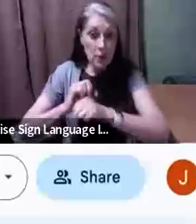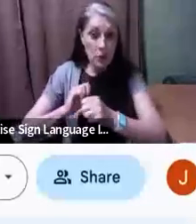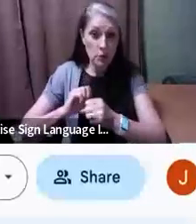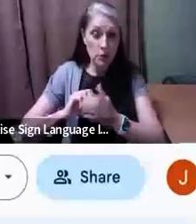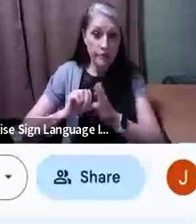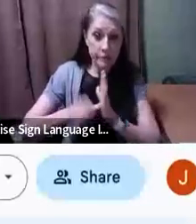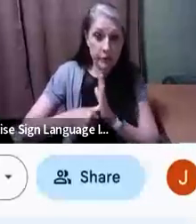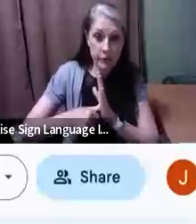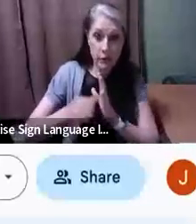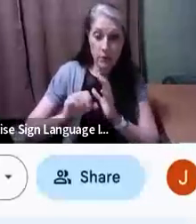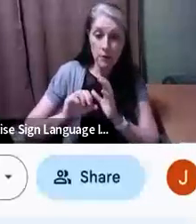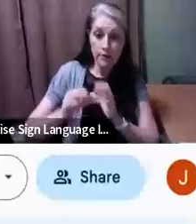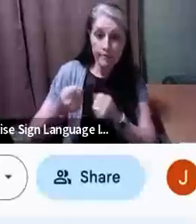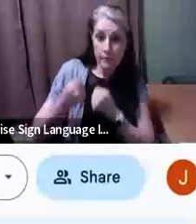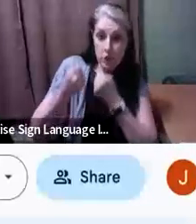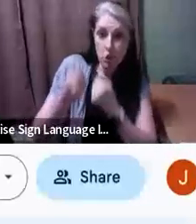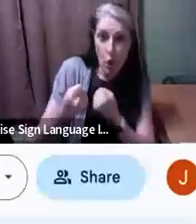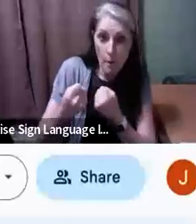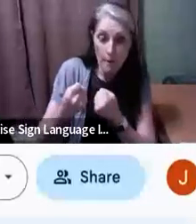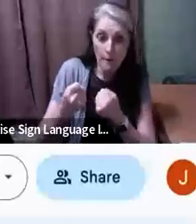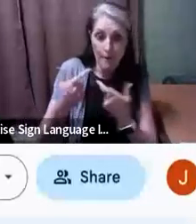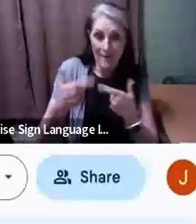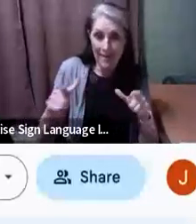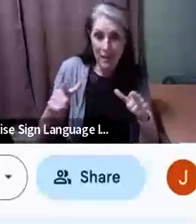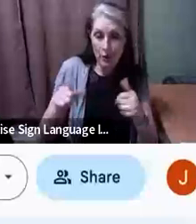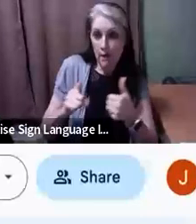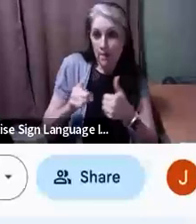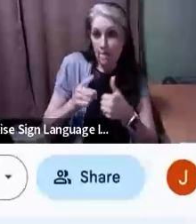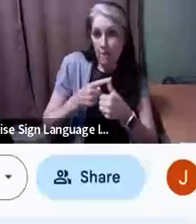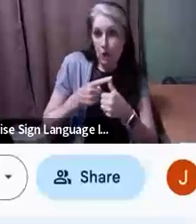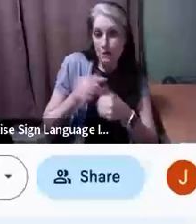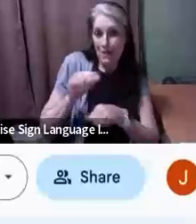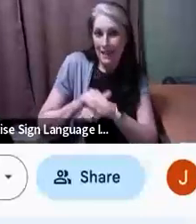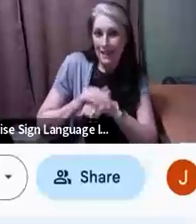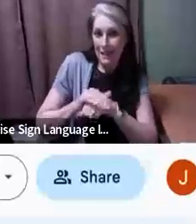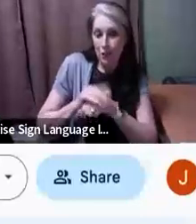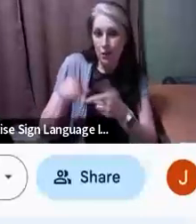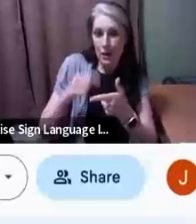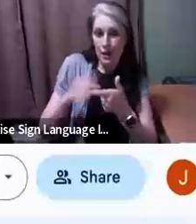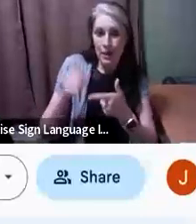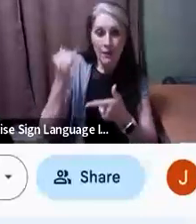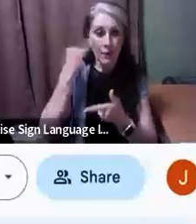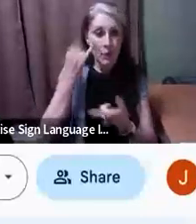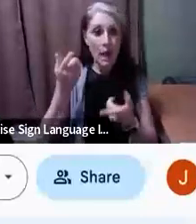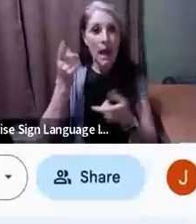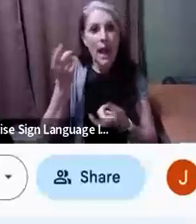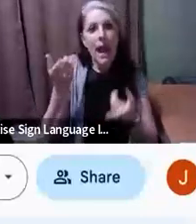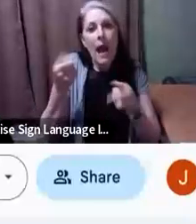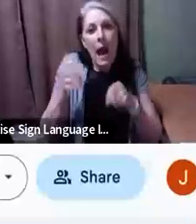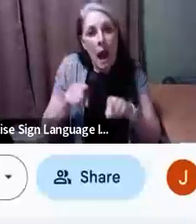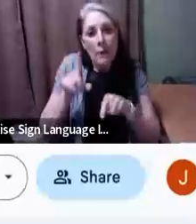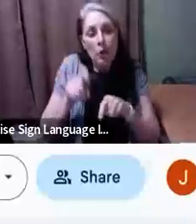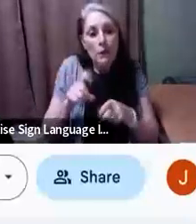a dominance of dominant language, right? Because it's first presented in English, and if you just happen to need to